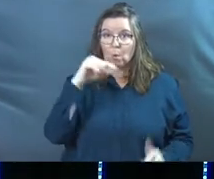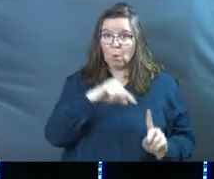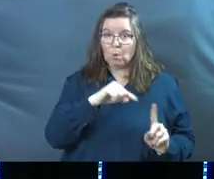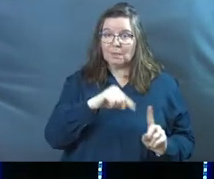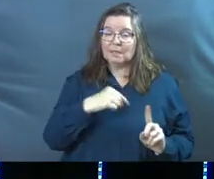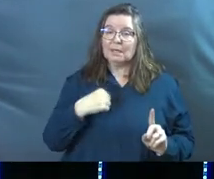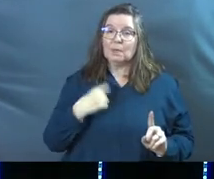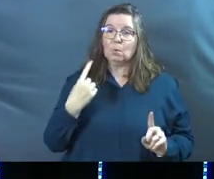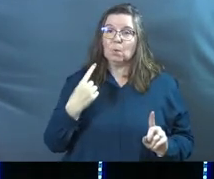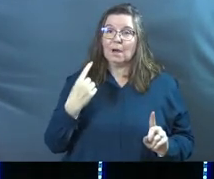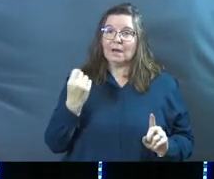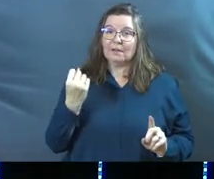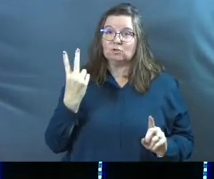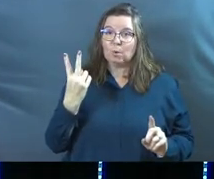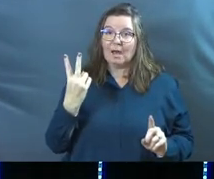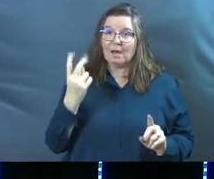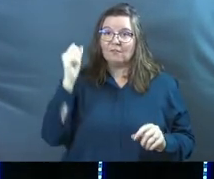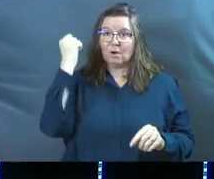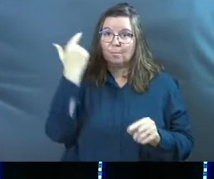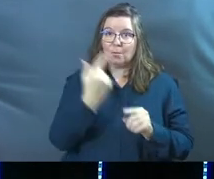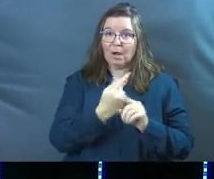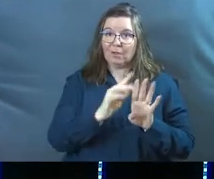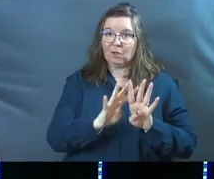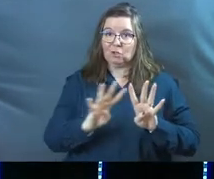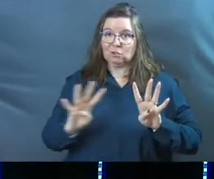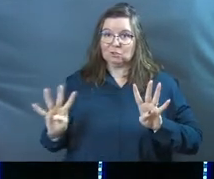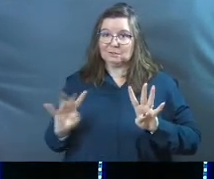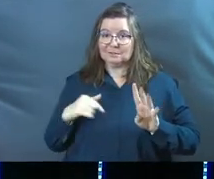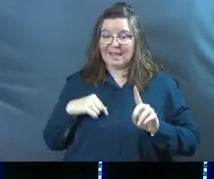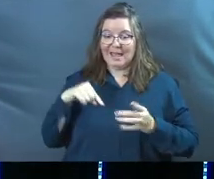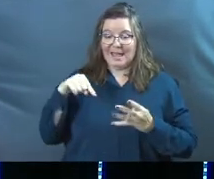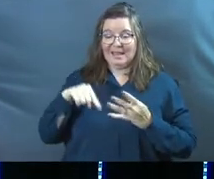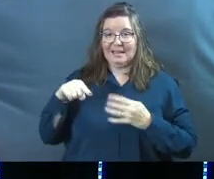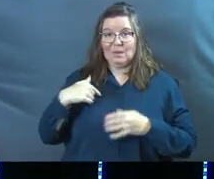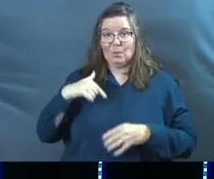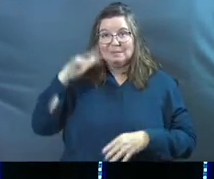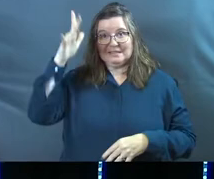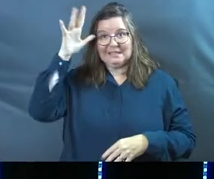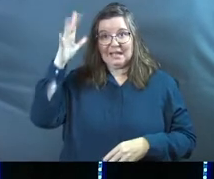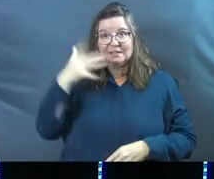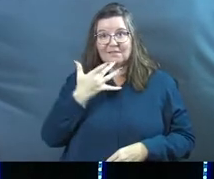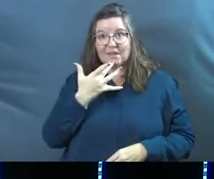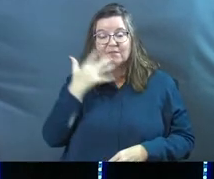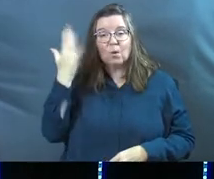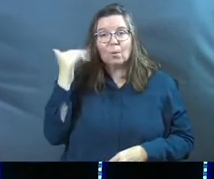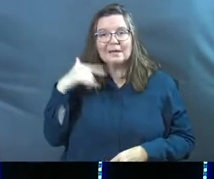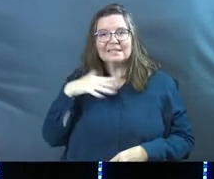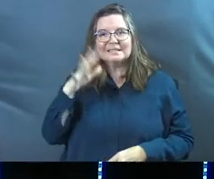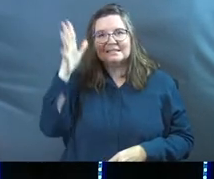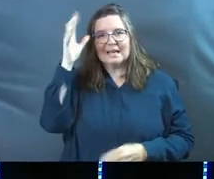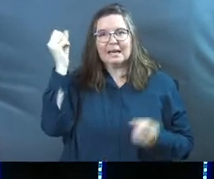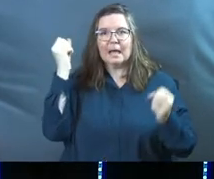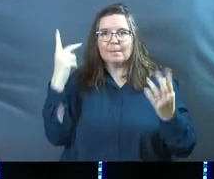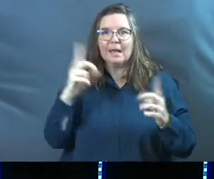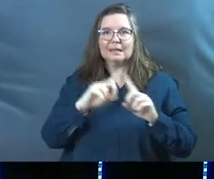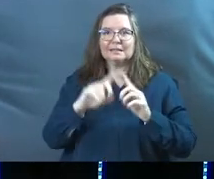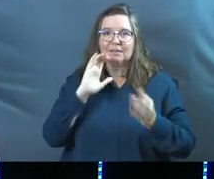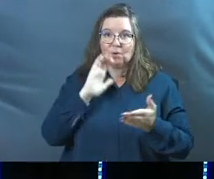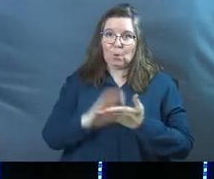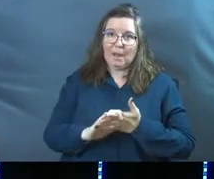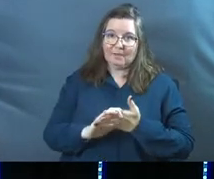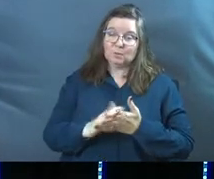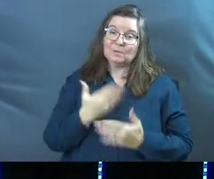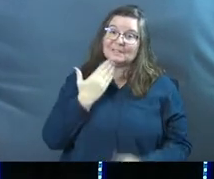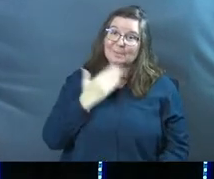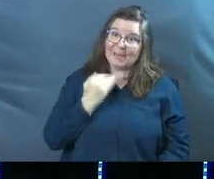he was one of 12 brothers and he was his dad's favorite. Why was he his favorite? Because his dad had multiple wives, which is a